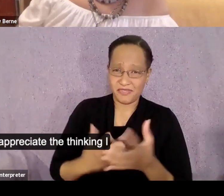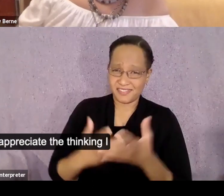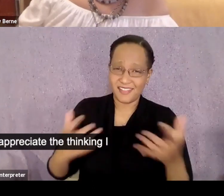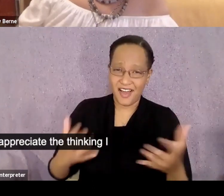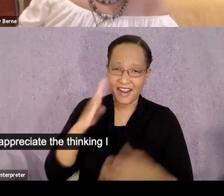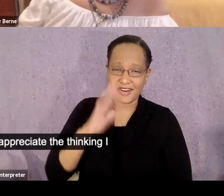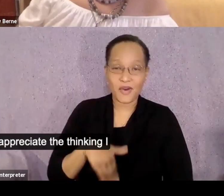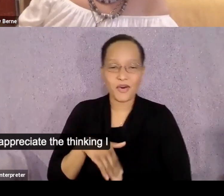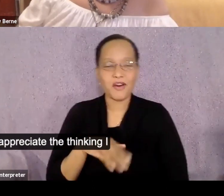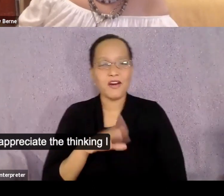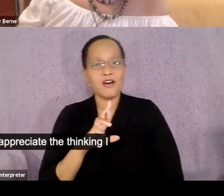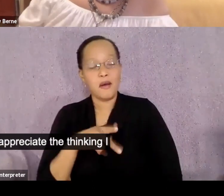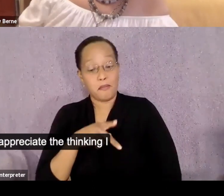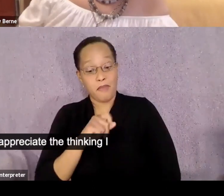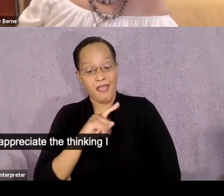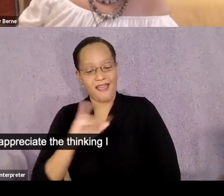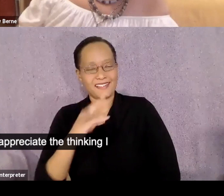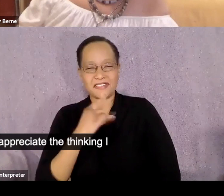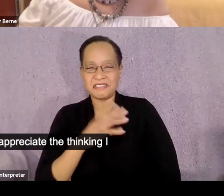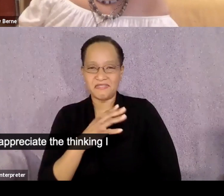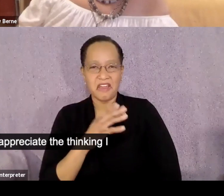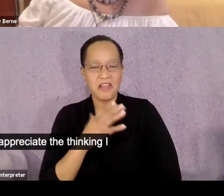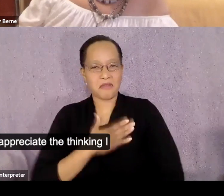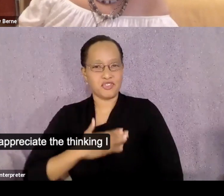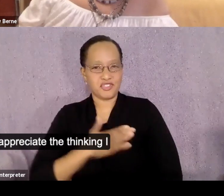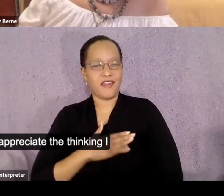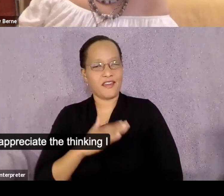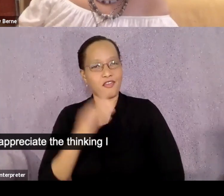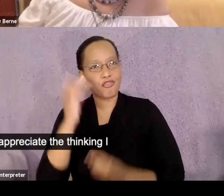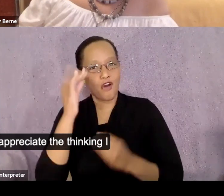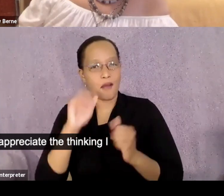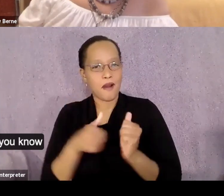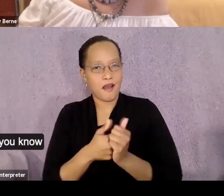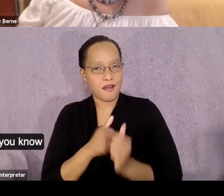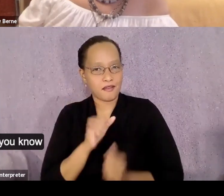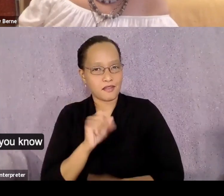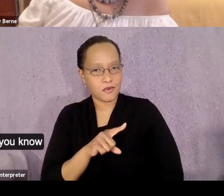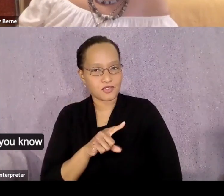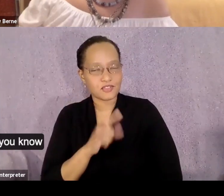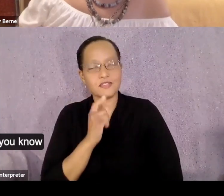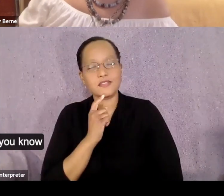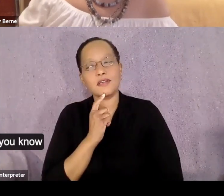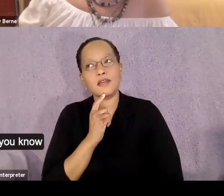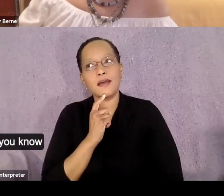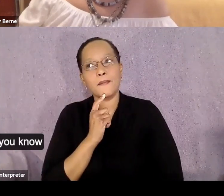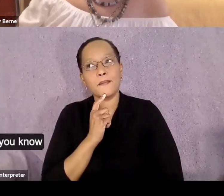I appreciate the thinking, and I